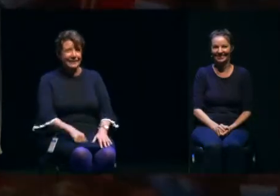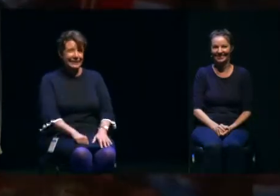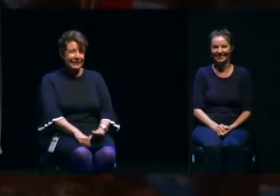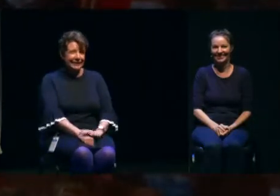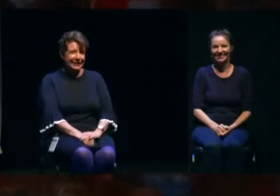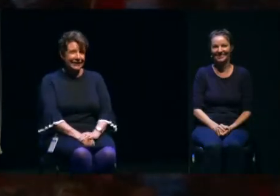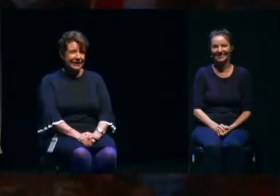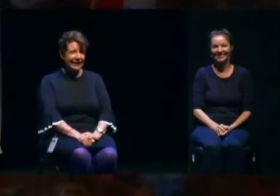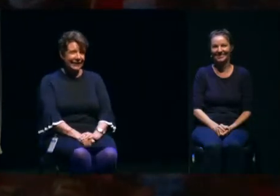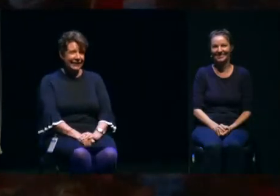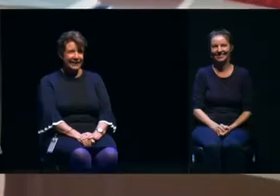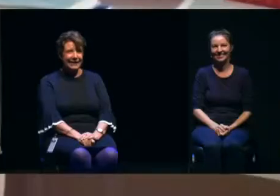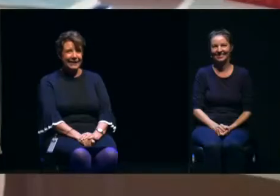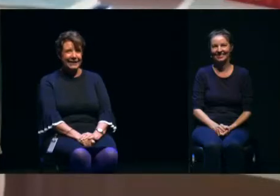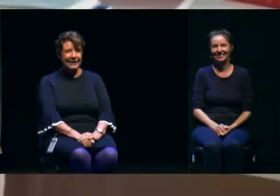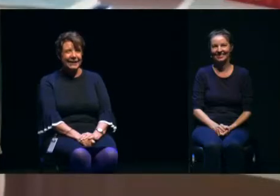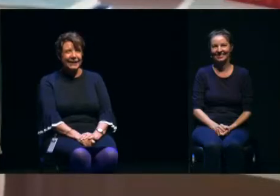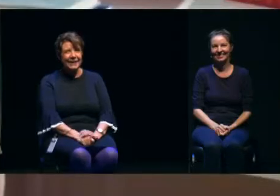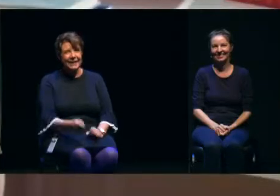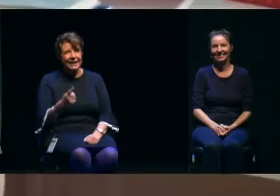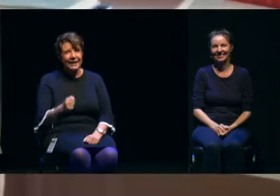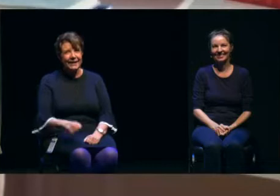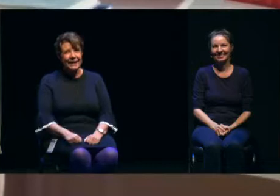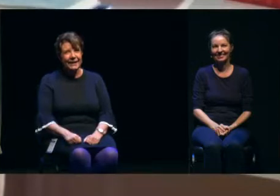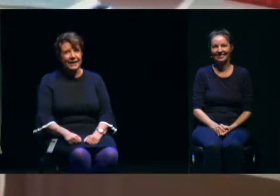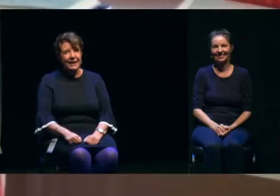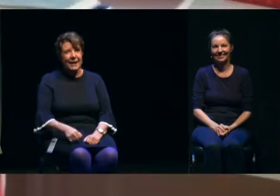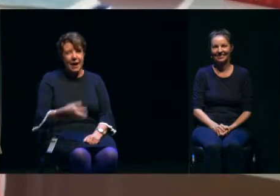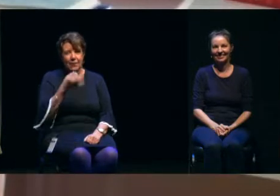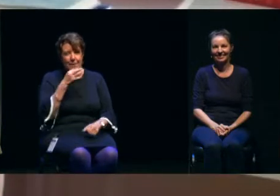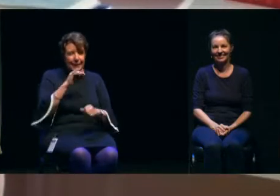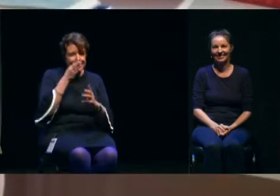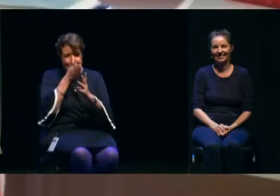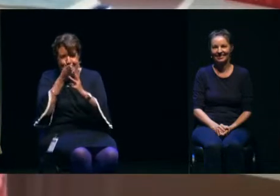Sorry. I mean, you made me sound as if I was Elizabeth Taylor or something.